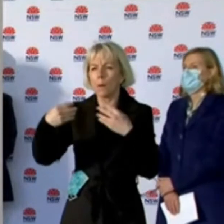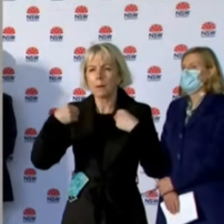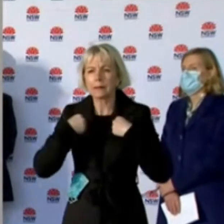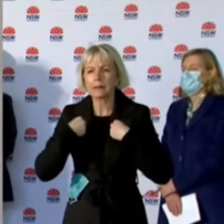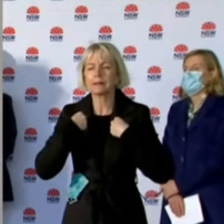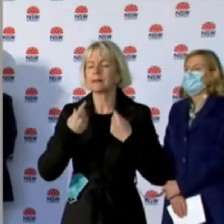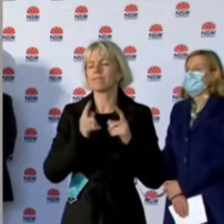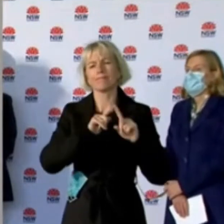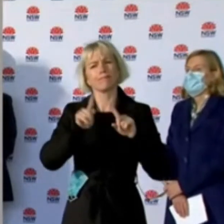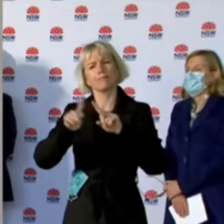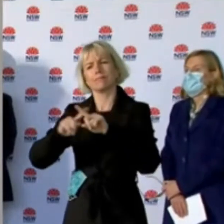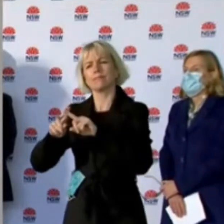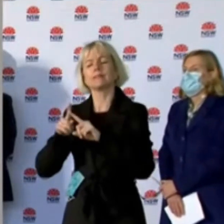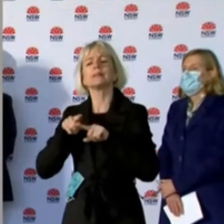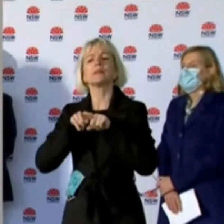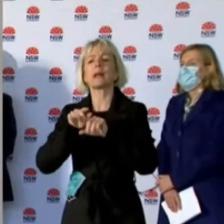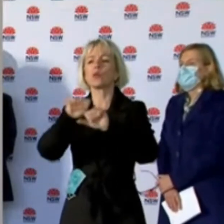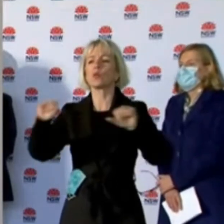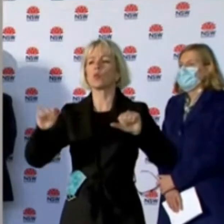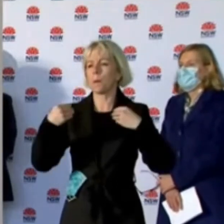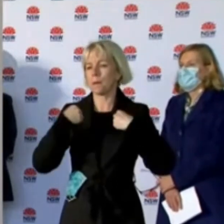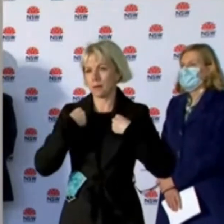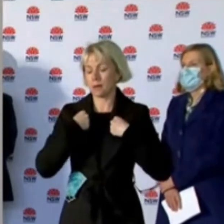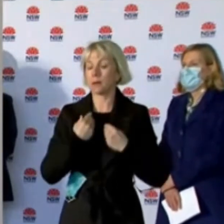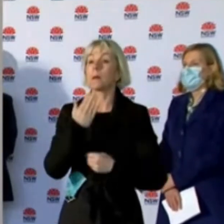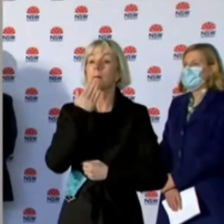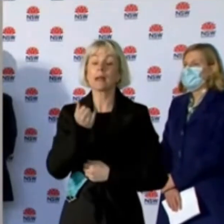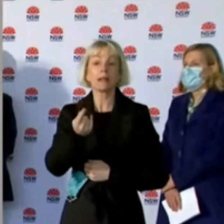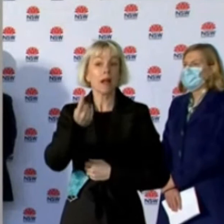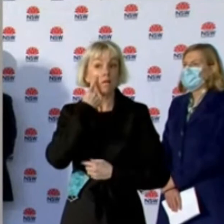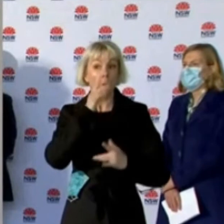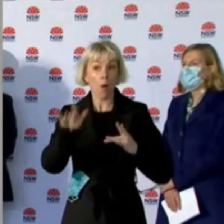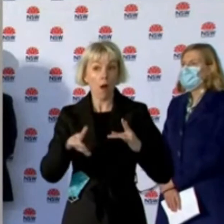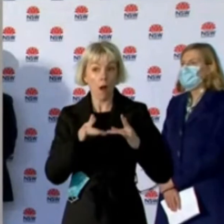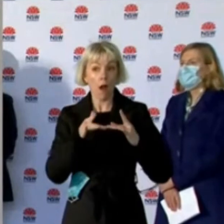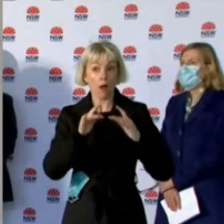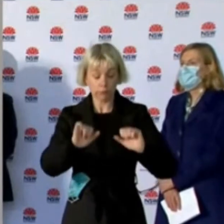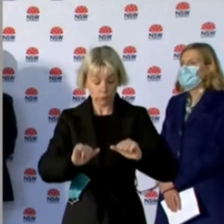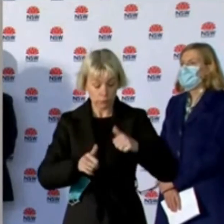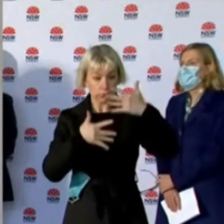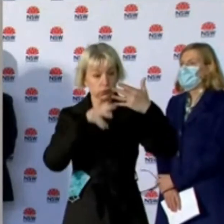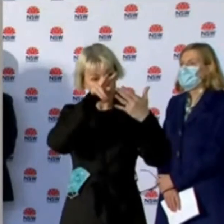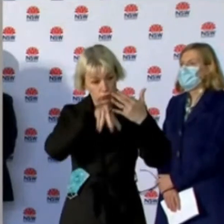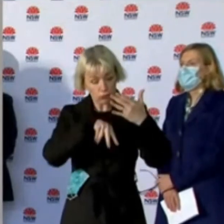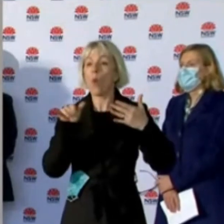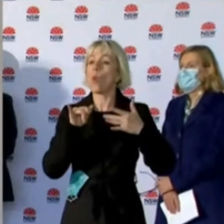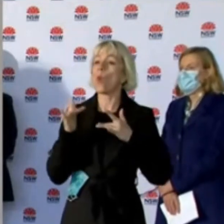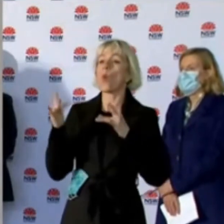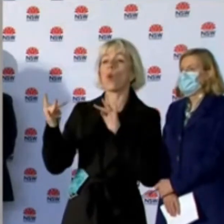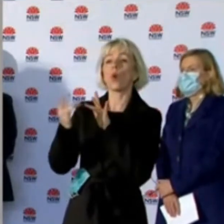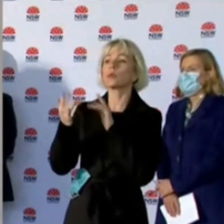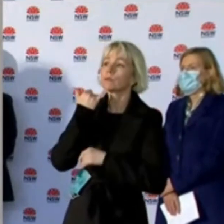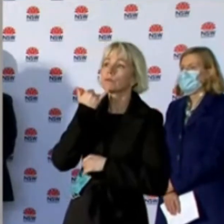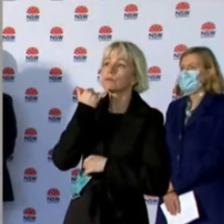New South Wales, you will be able to obtain what support packages that are available for you. So I just